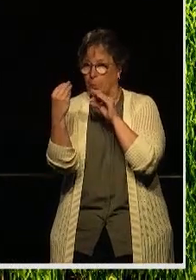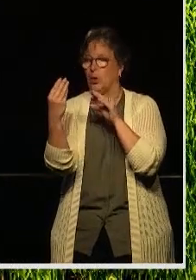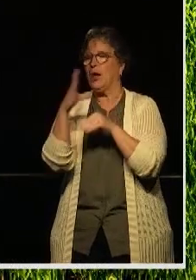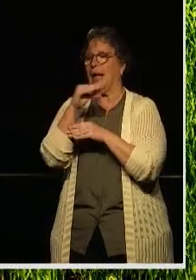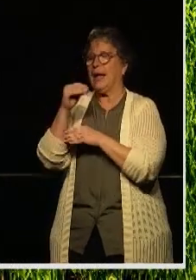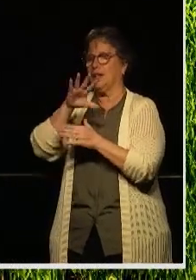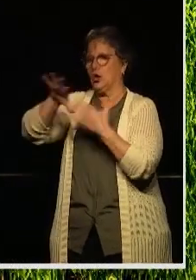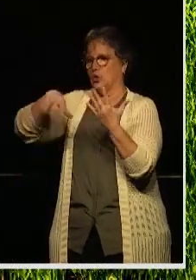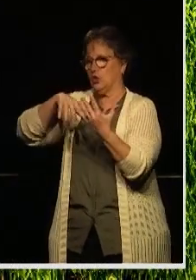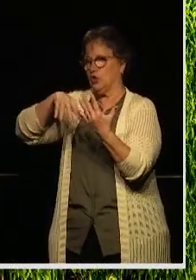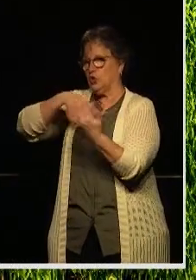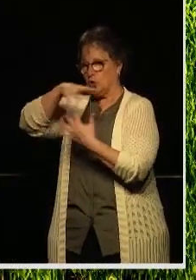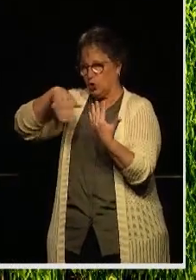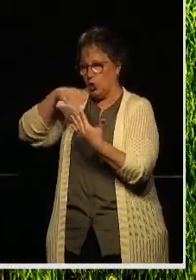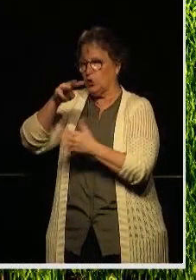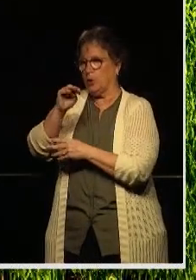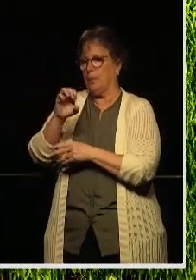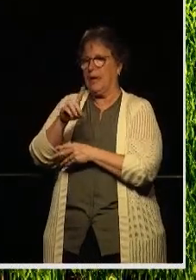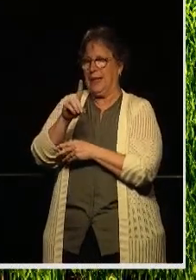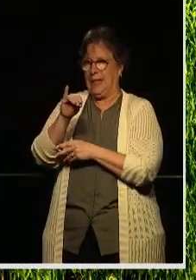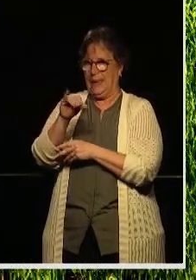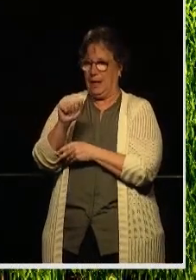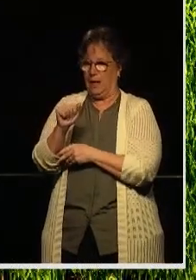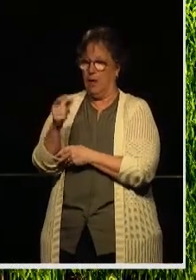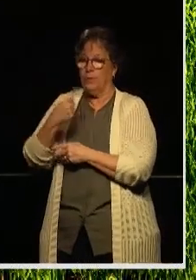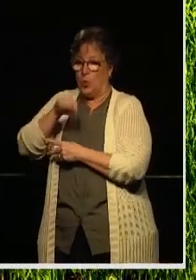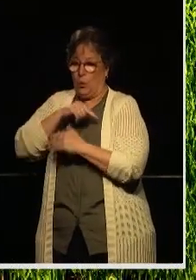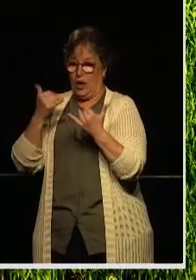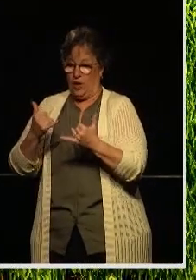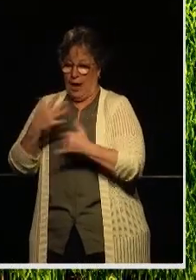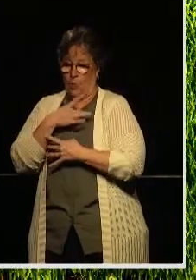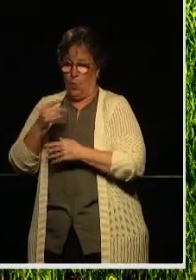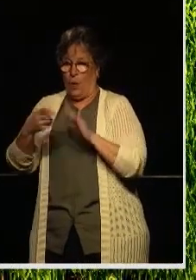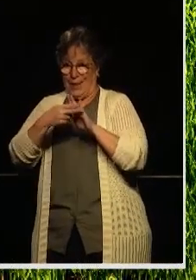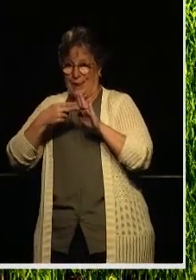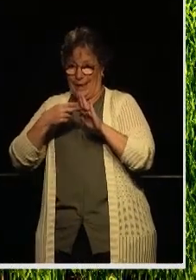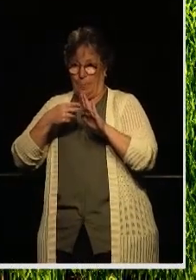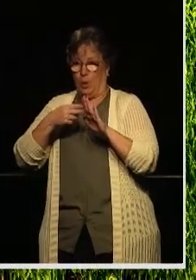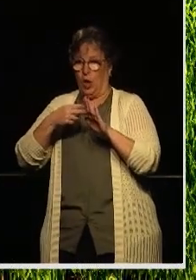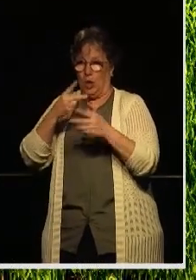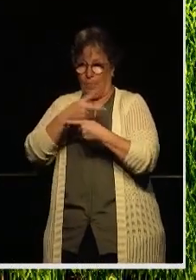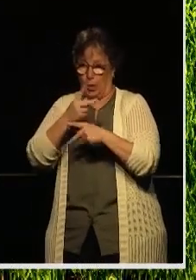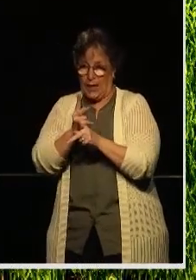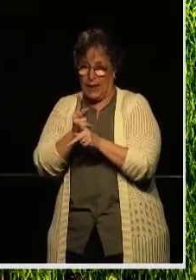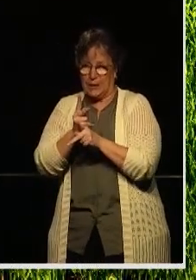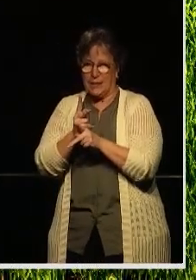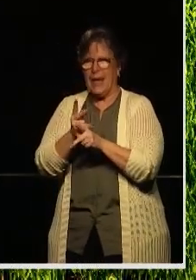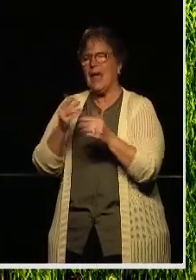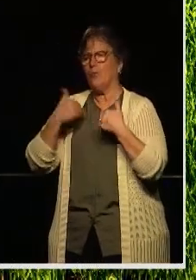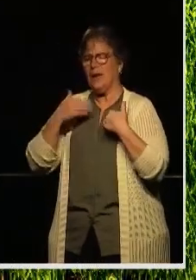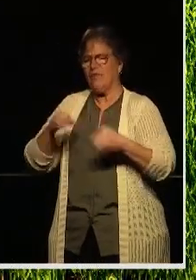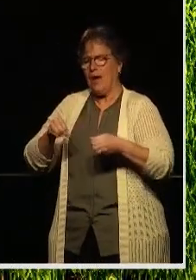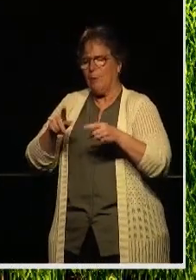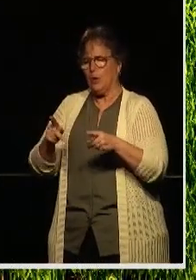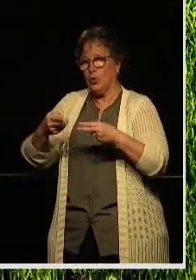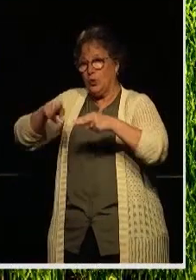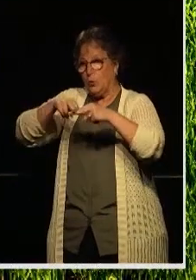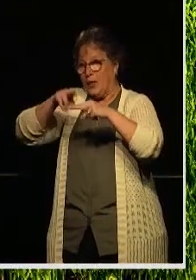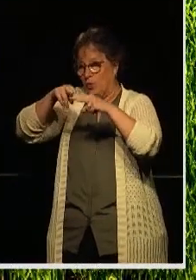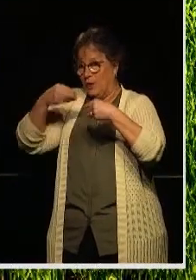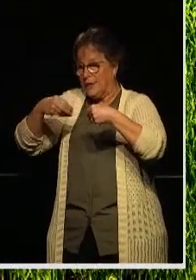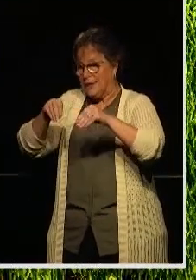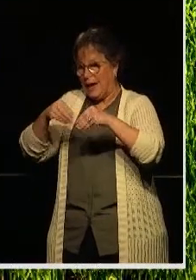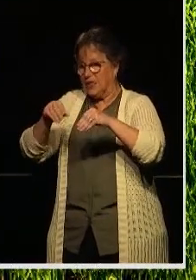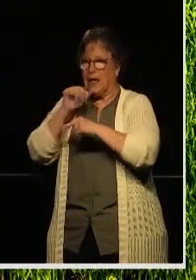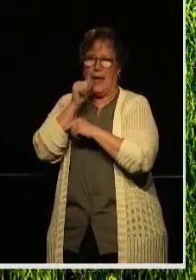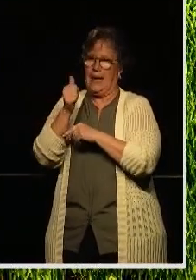the prospect of offering our technology as a white label product to their business, which is an opportunity to increase our sales without increasing